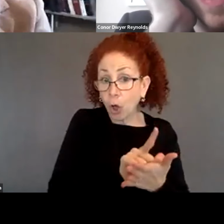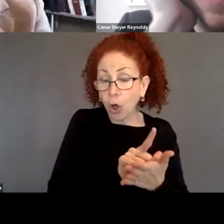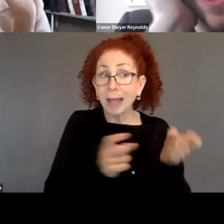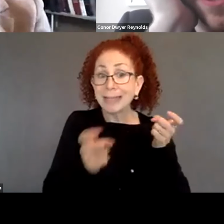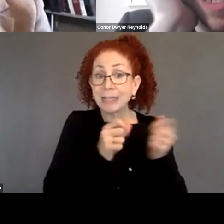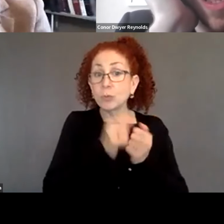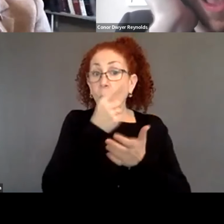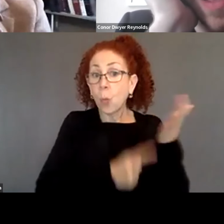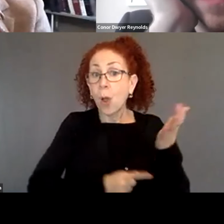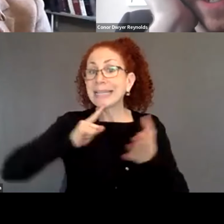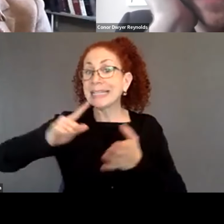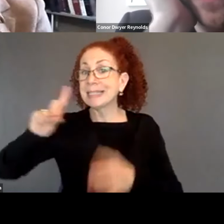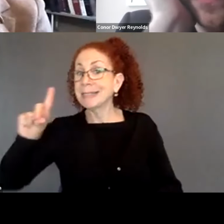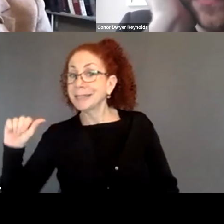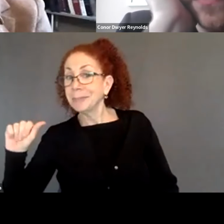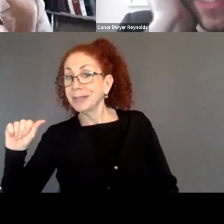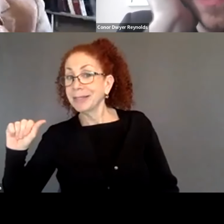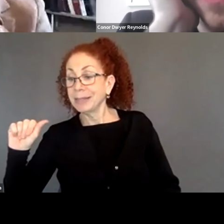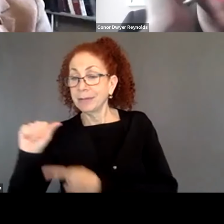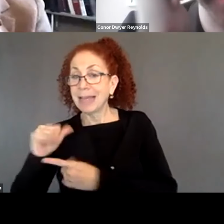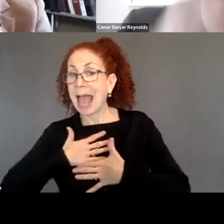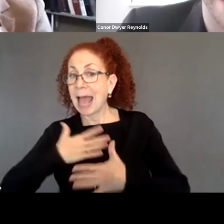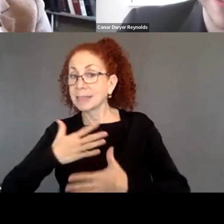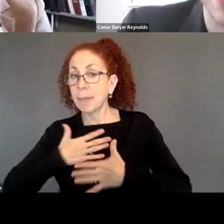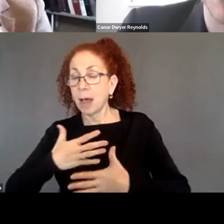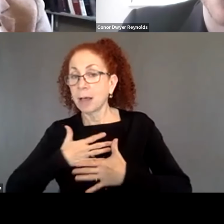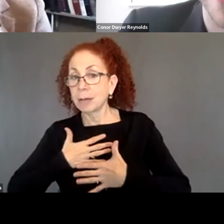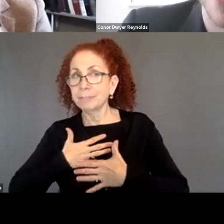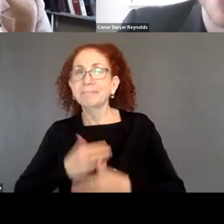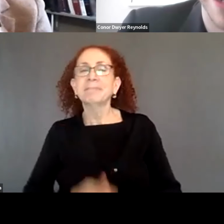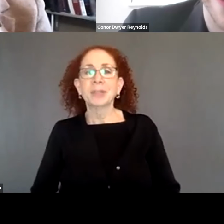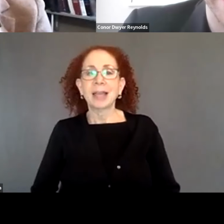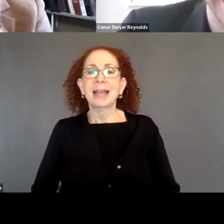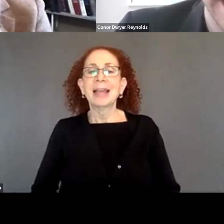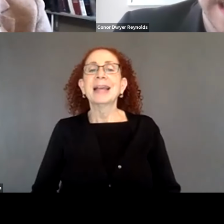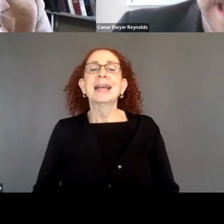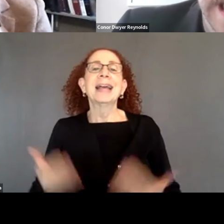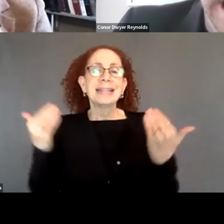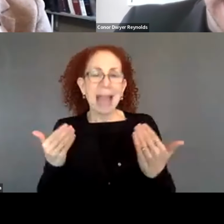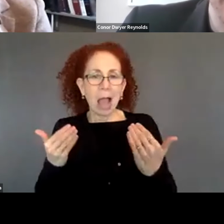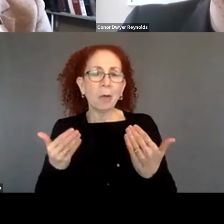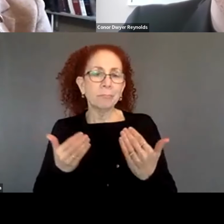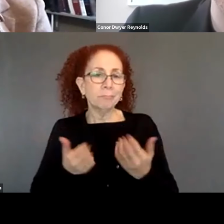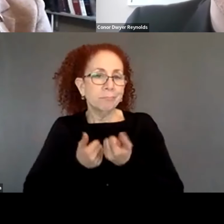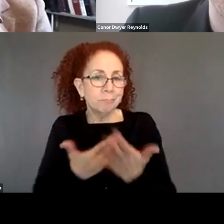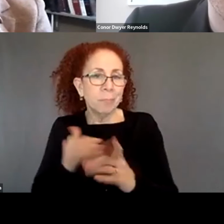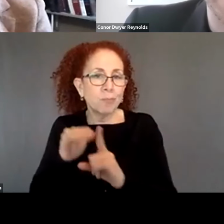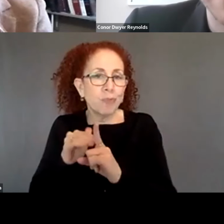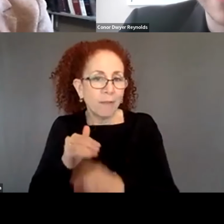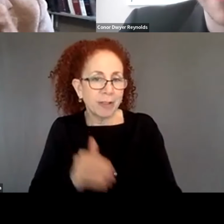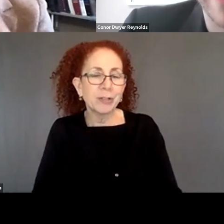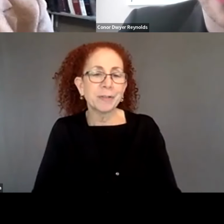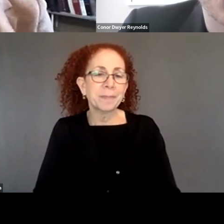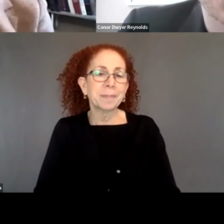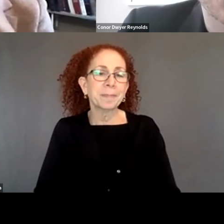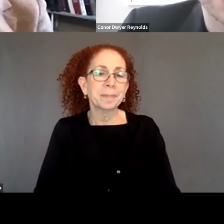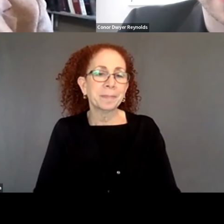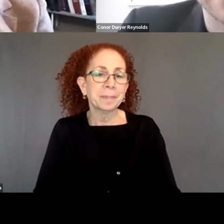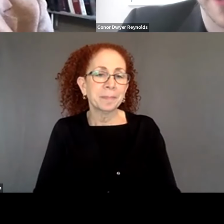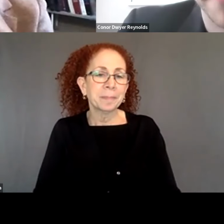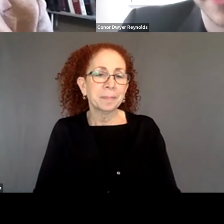is a disability, asthma. And so now to the provocation rather than the background. When we think